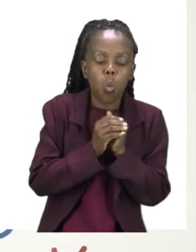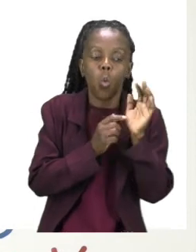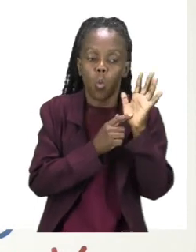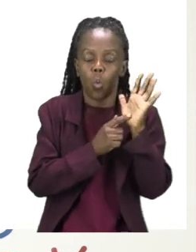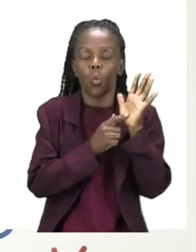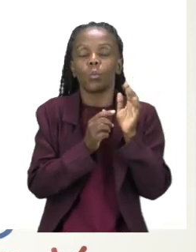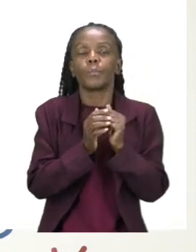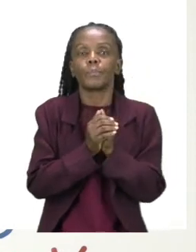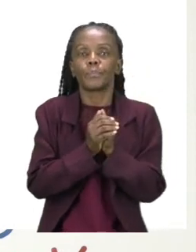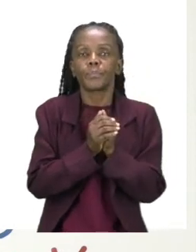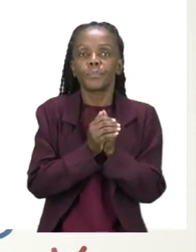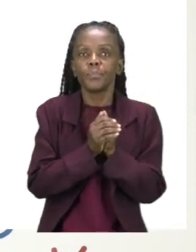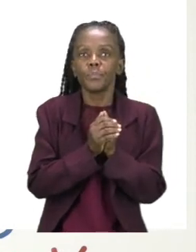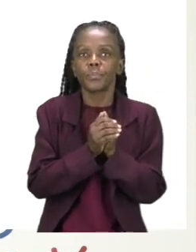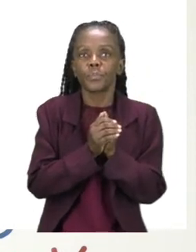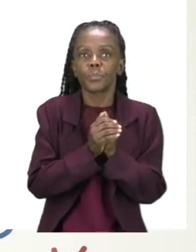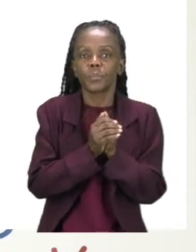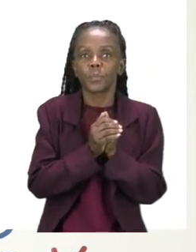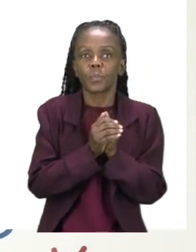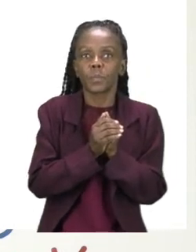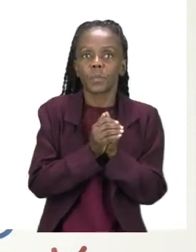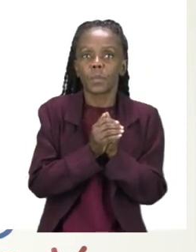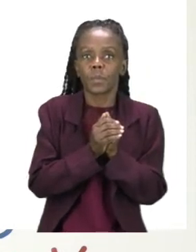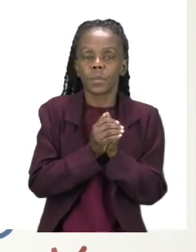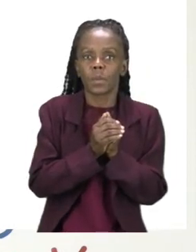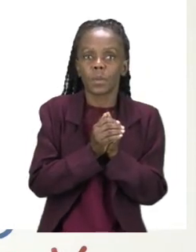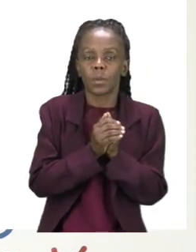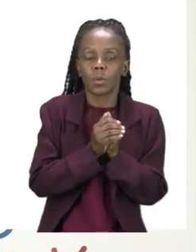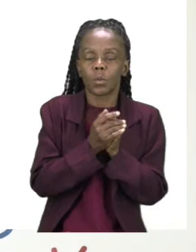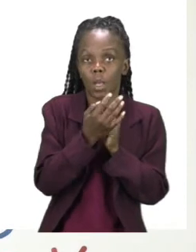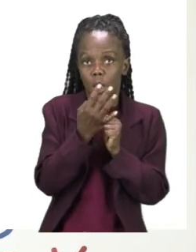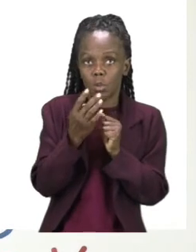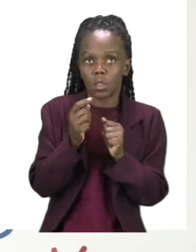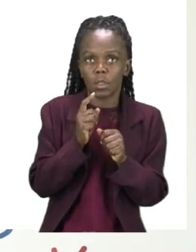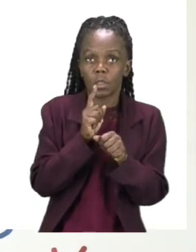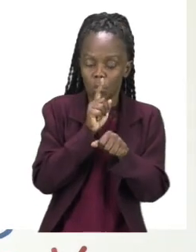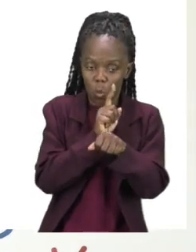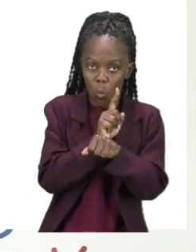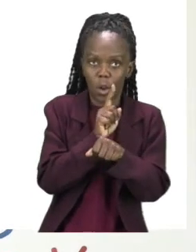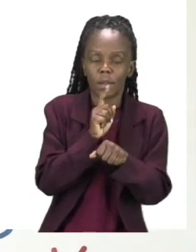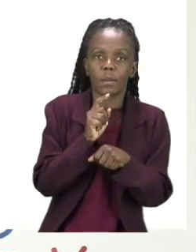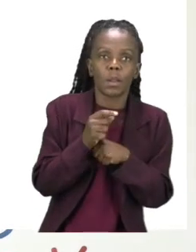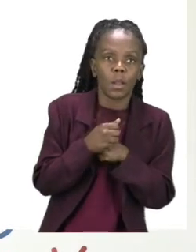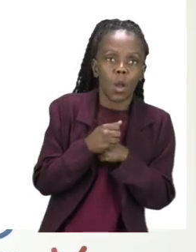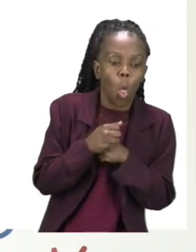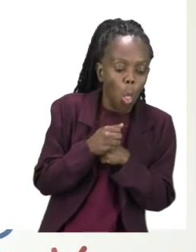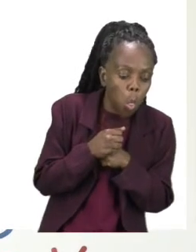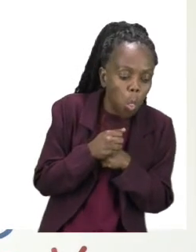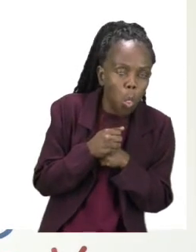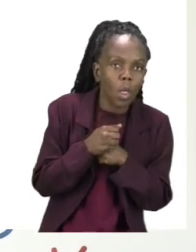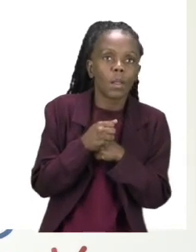and count as you do. Let's start with this one. 1,